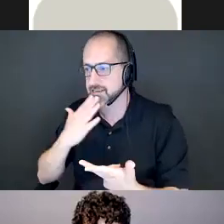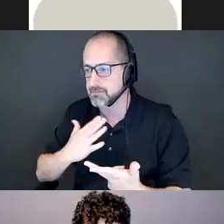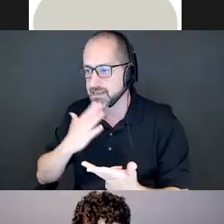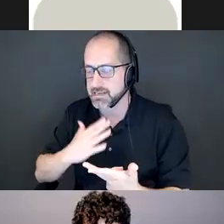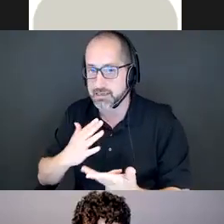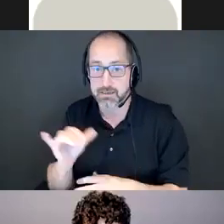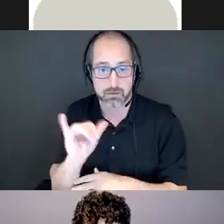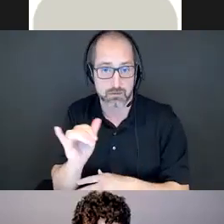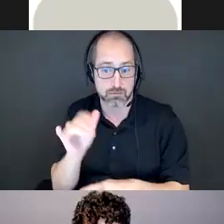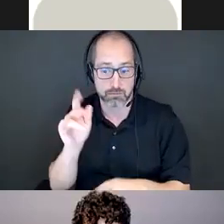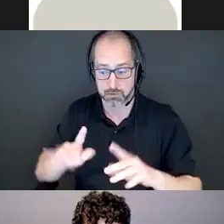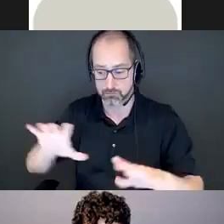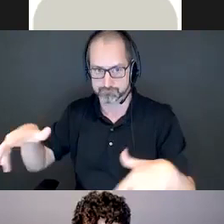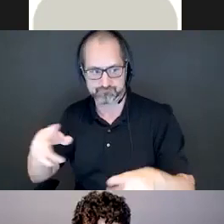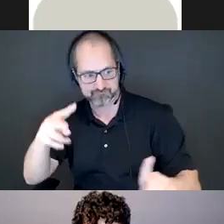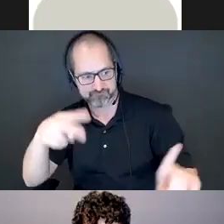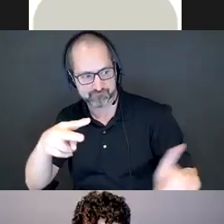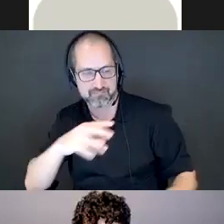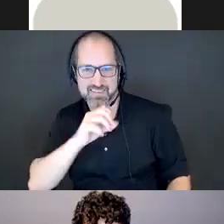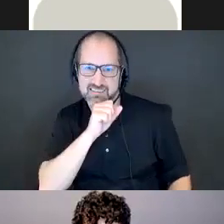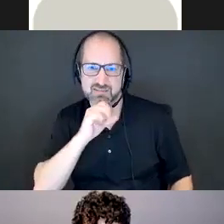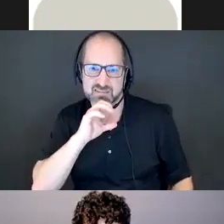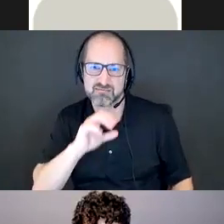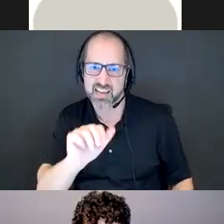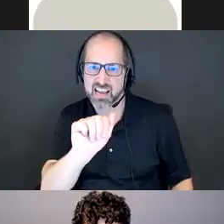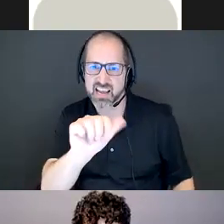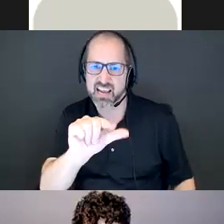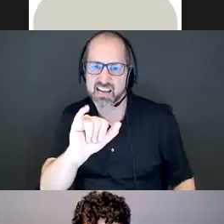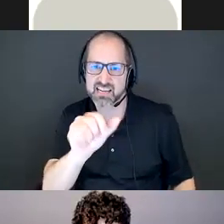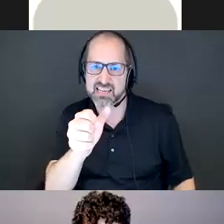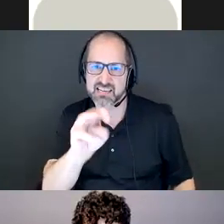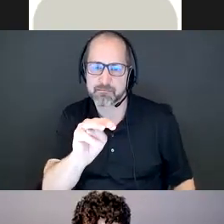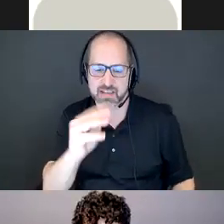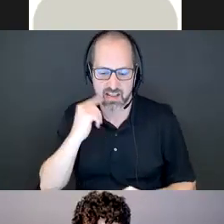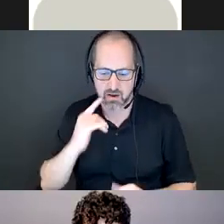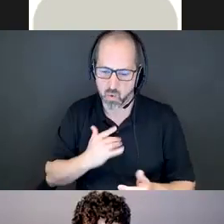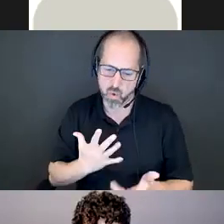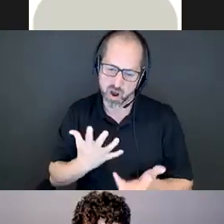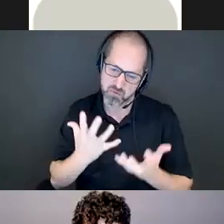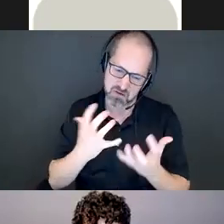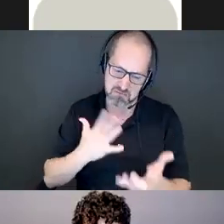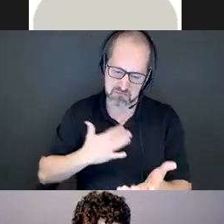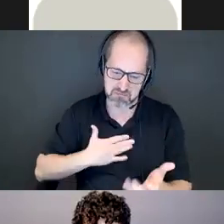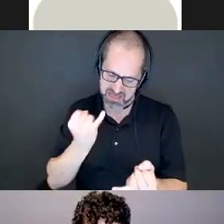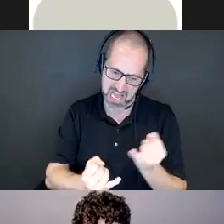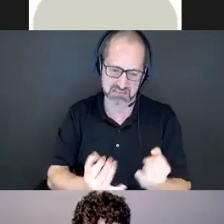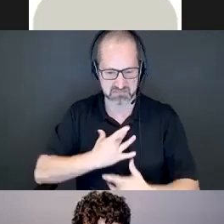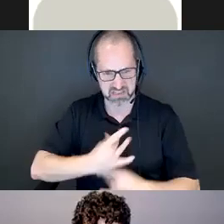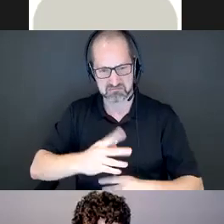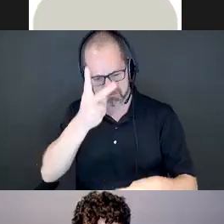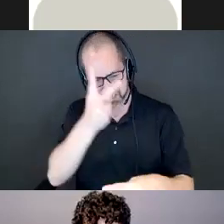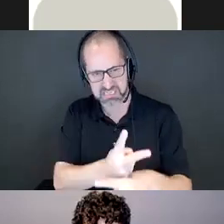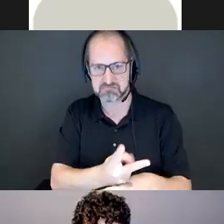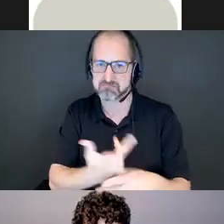why give up their last remaining pleasure? It's the only thing that makes them happy. It's less likely to be detected in